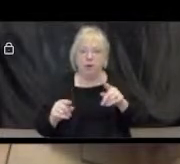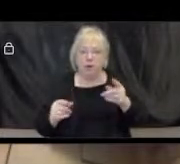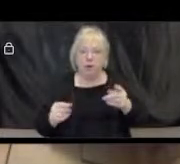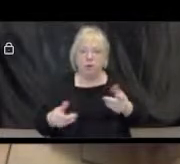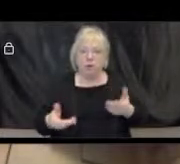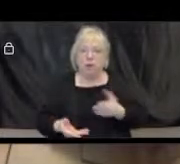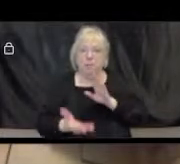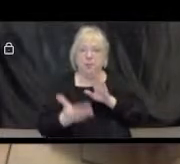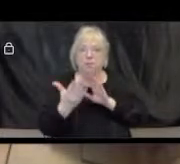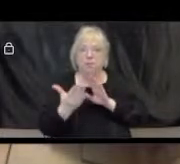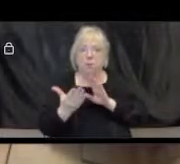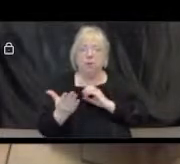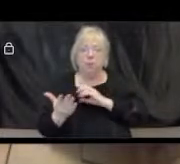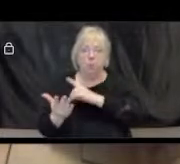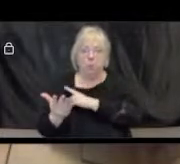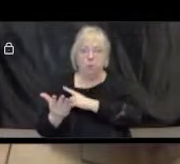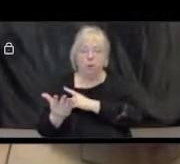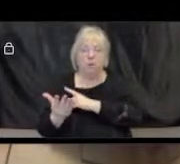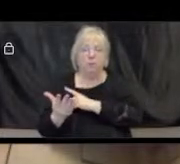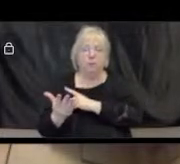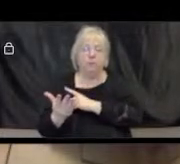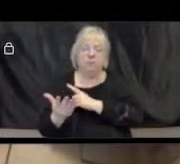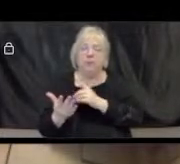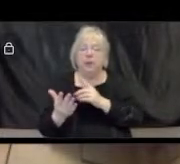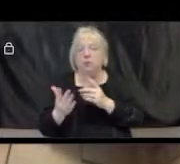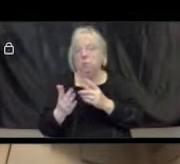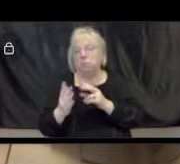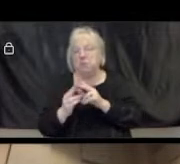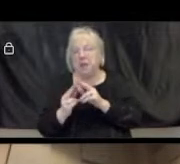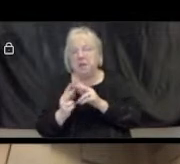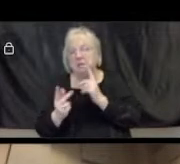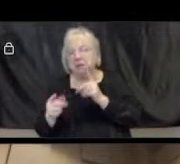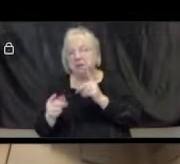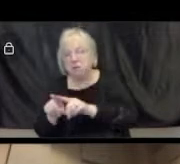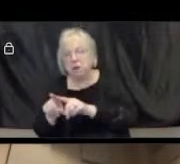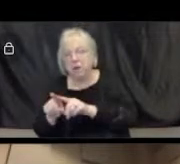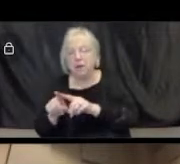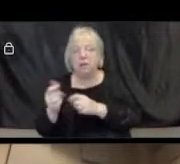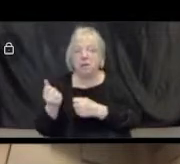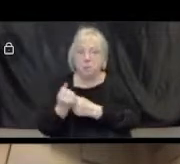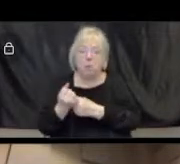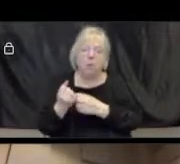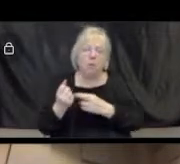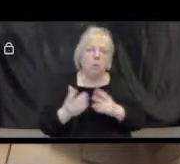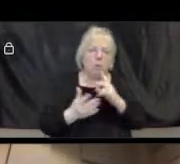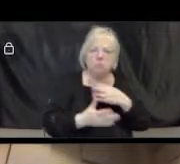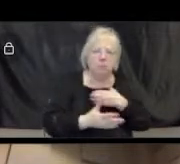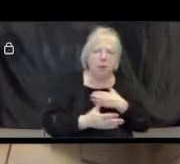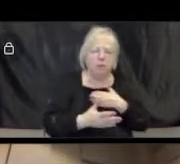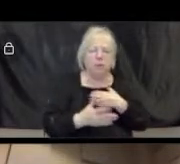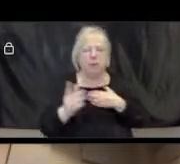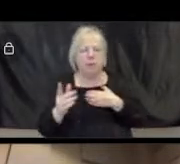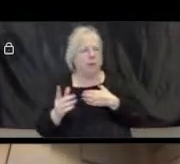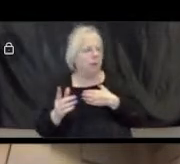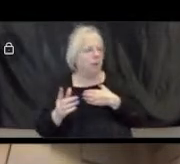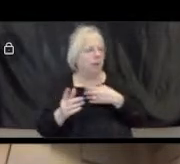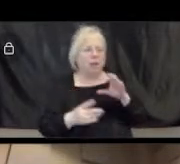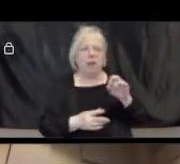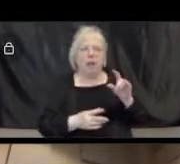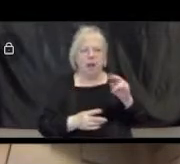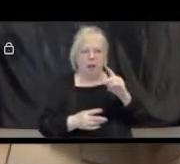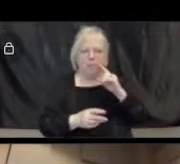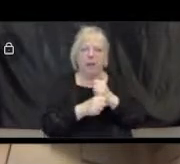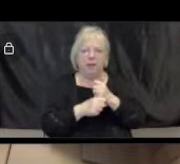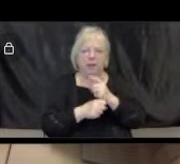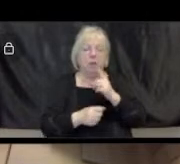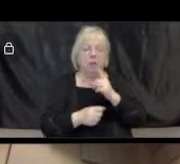either agree with this applicant or oppose the applicant. That's correct. I'll make that clear right now. Per